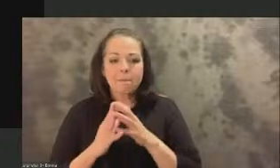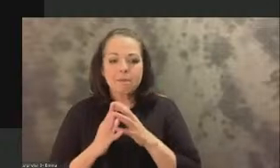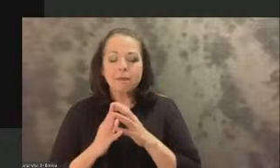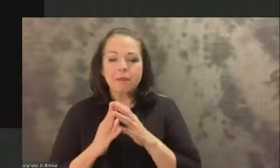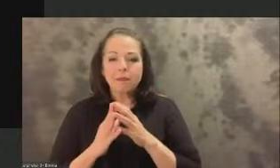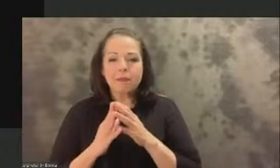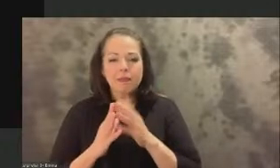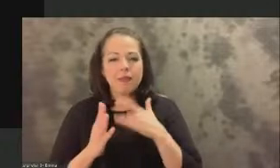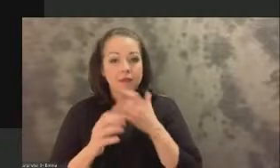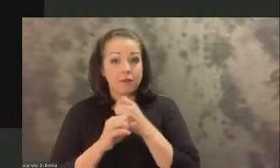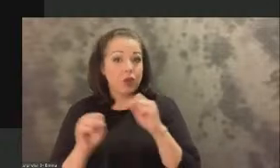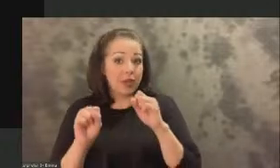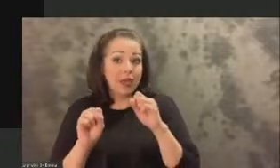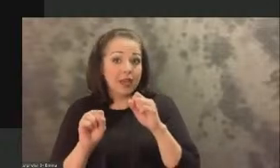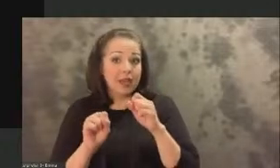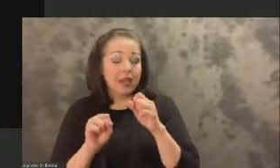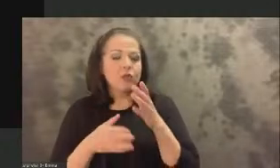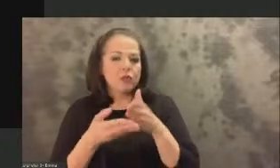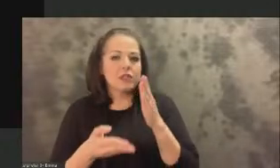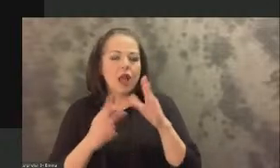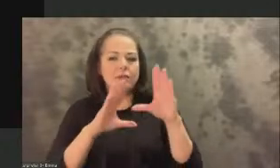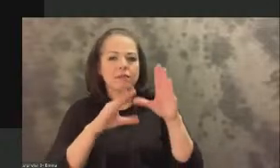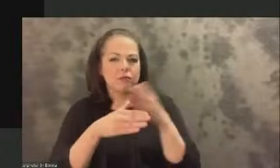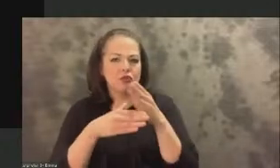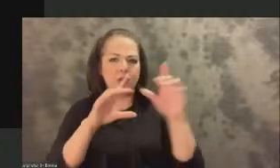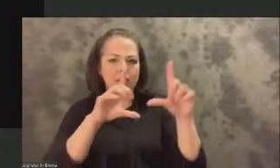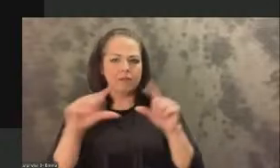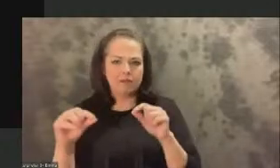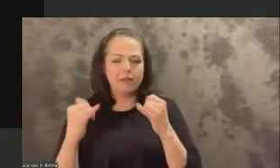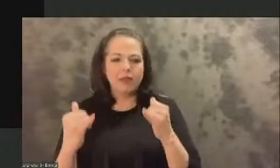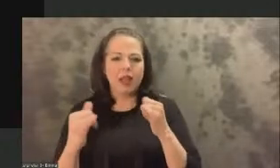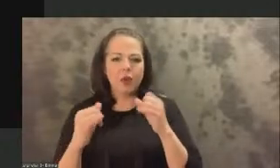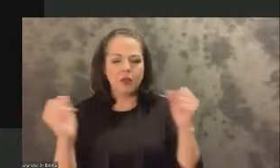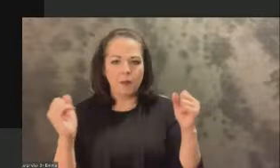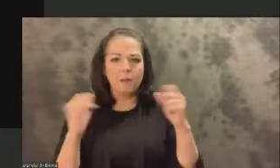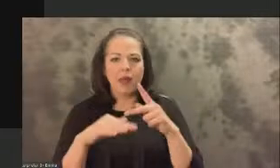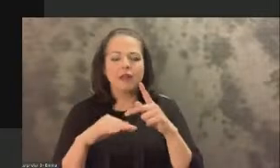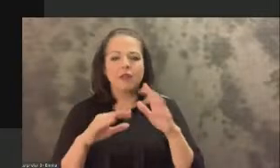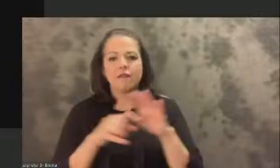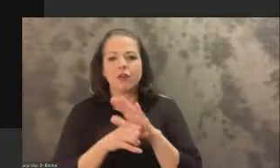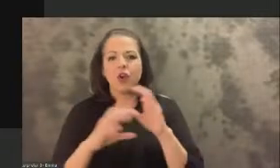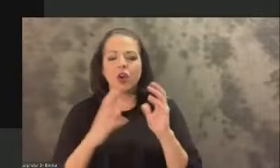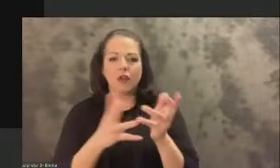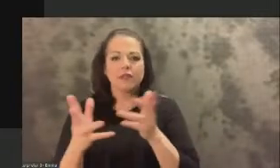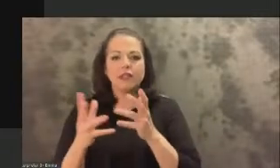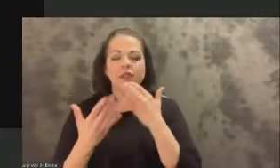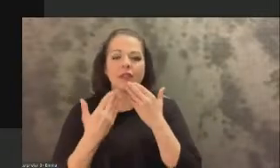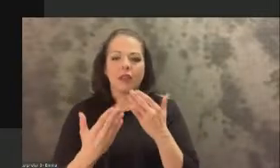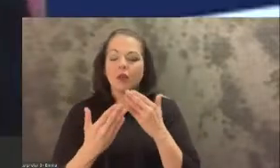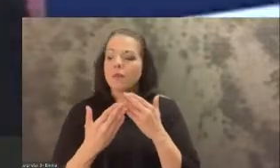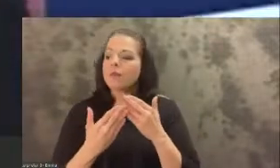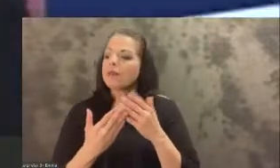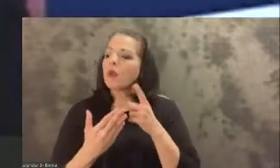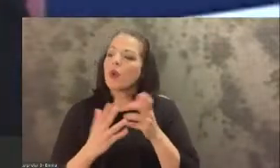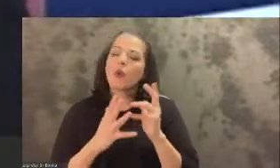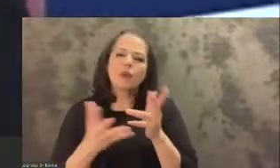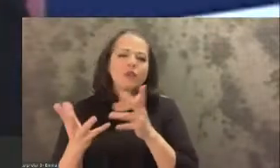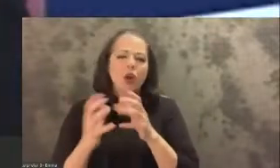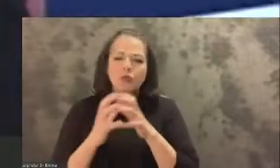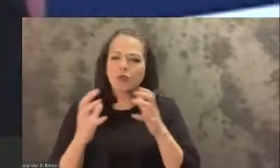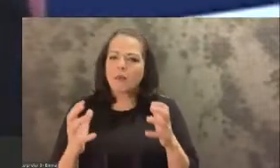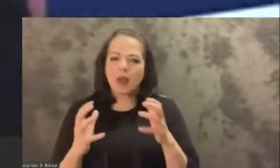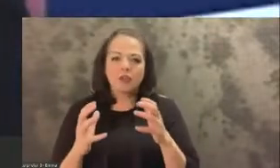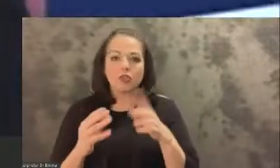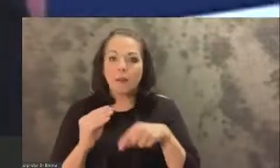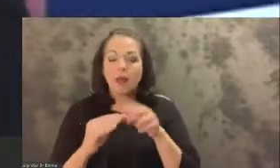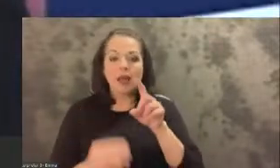and feel free to stop share too. We can return to our full conversation. Thank you. We talk so much about